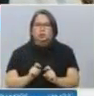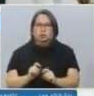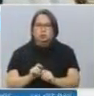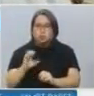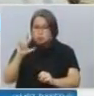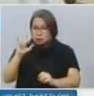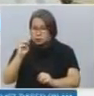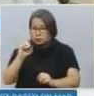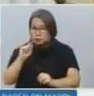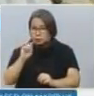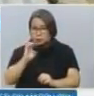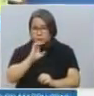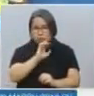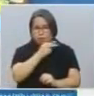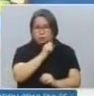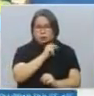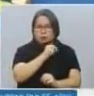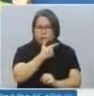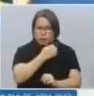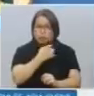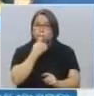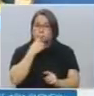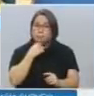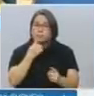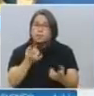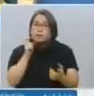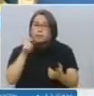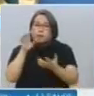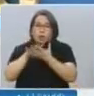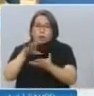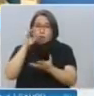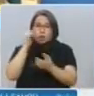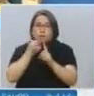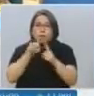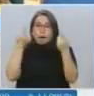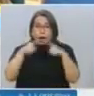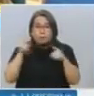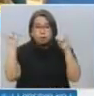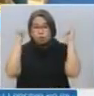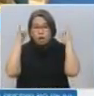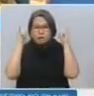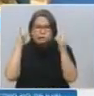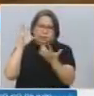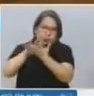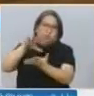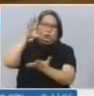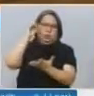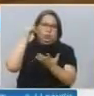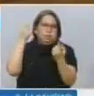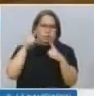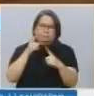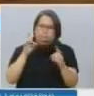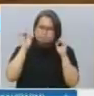stated last year, we must learn from the experiences from the super typhoon Yolanda and other mega